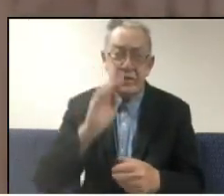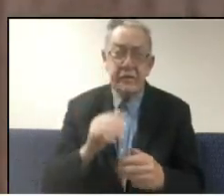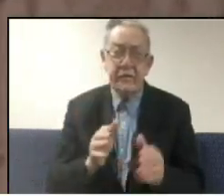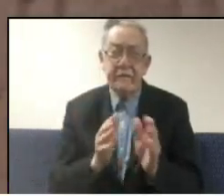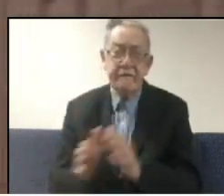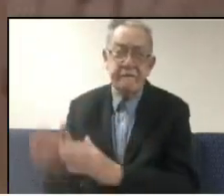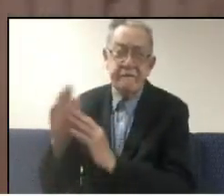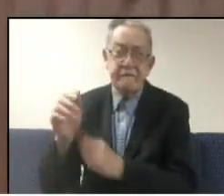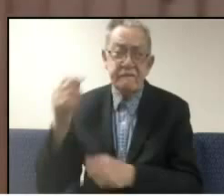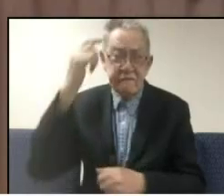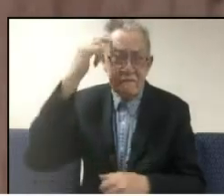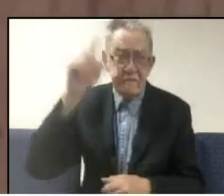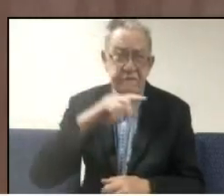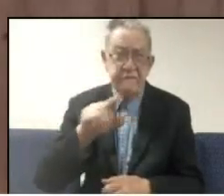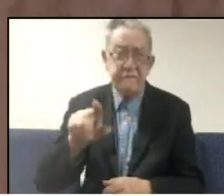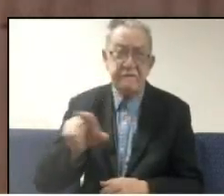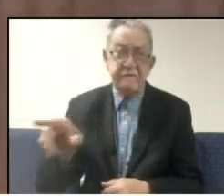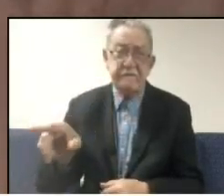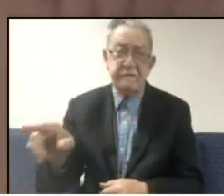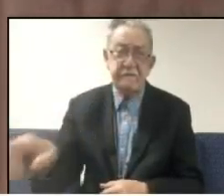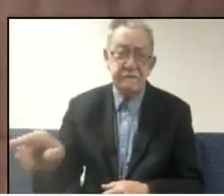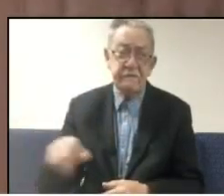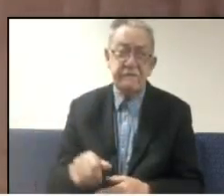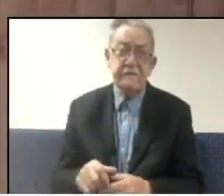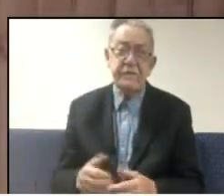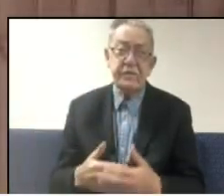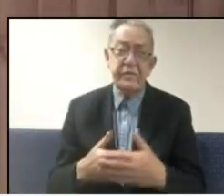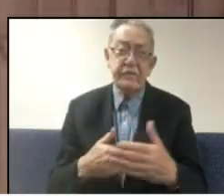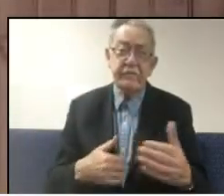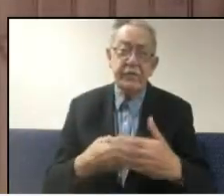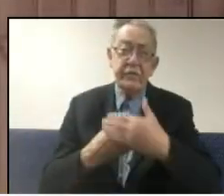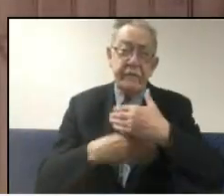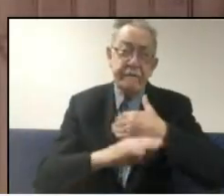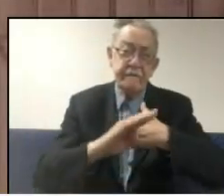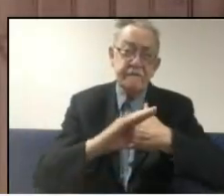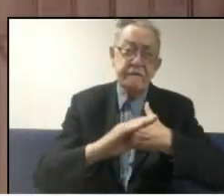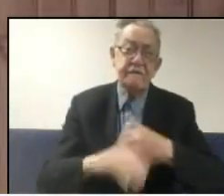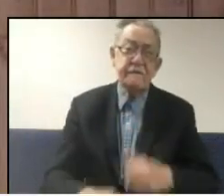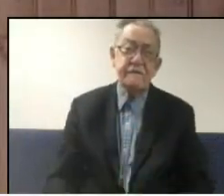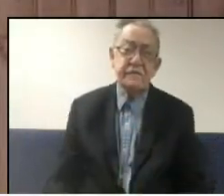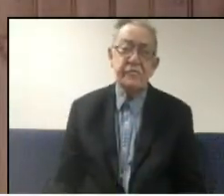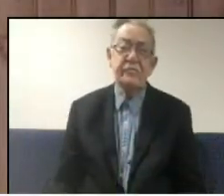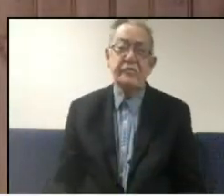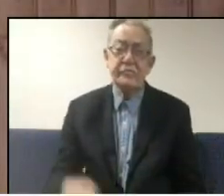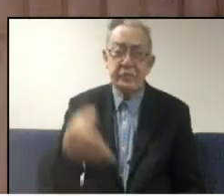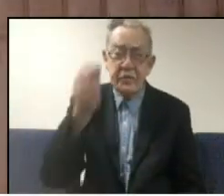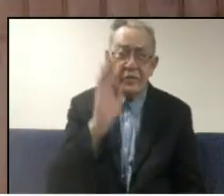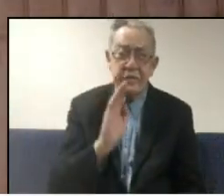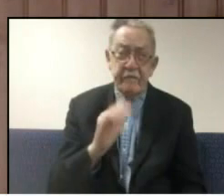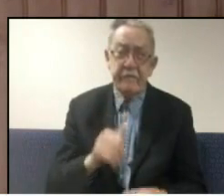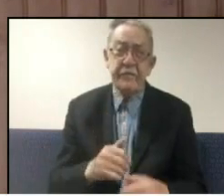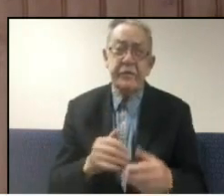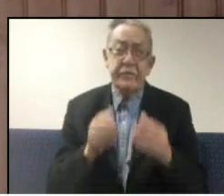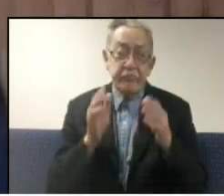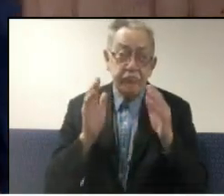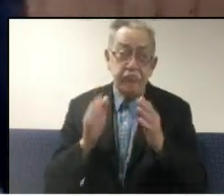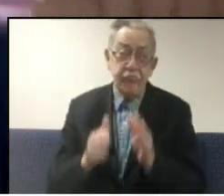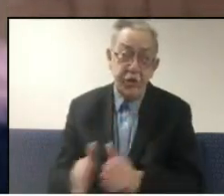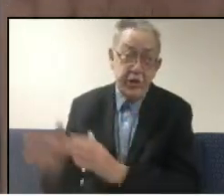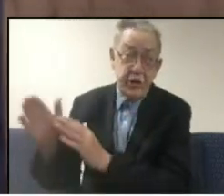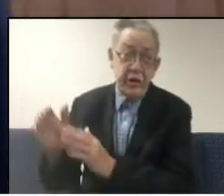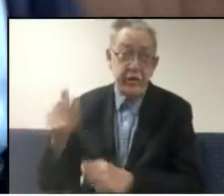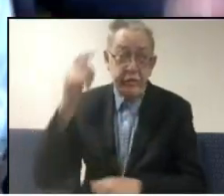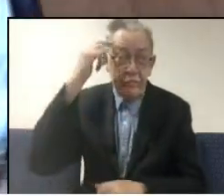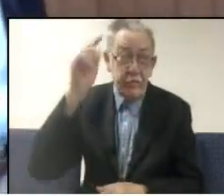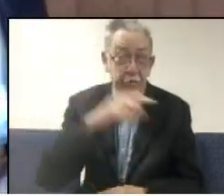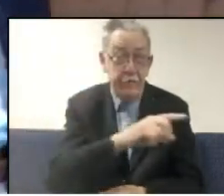God had a plan for him from before he was born. And God has a plan for you. And God's plan